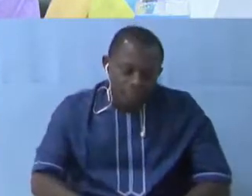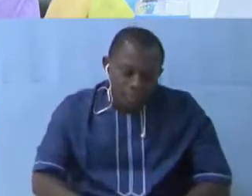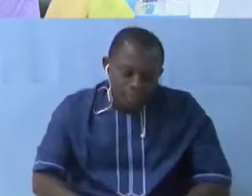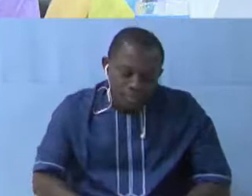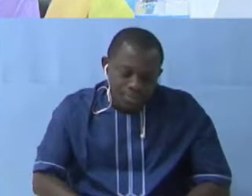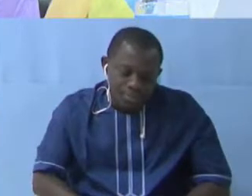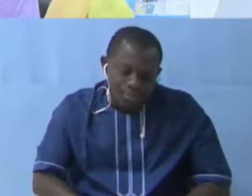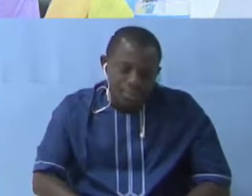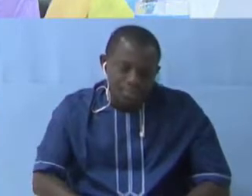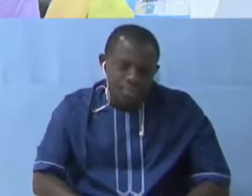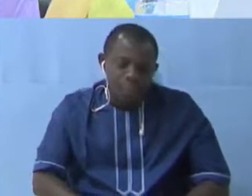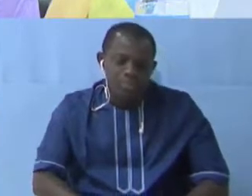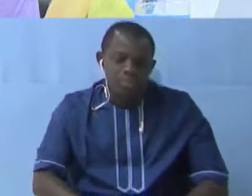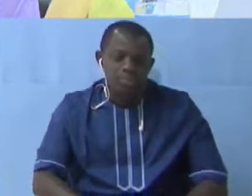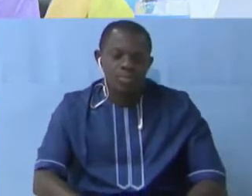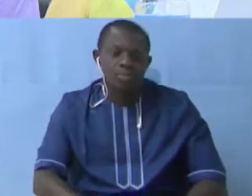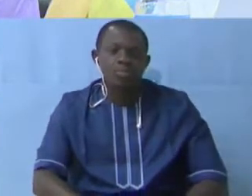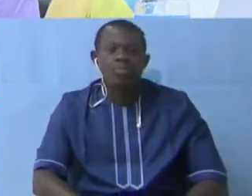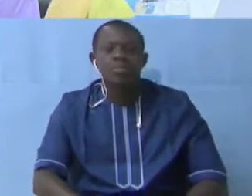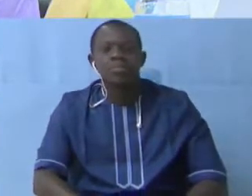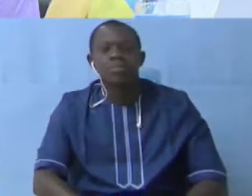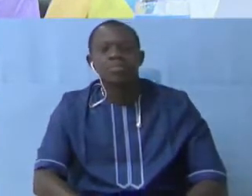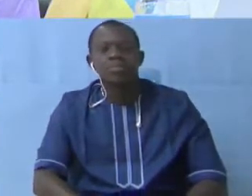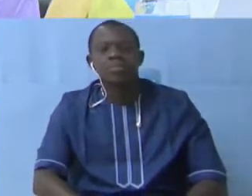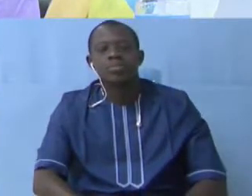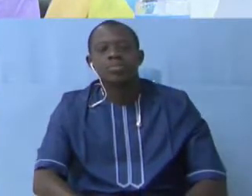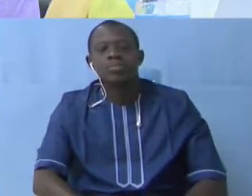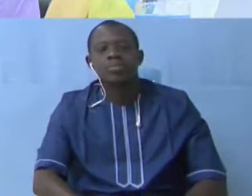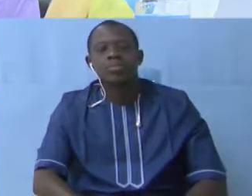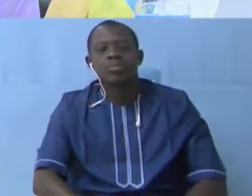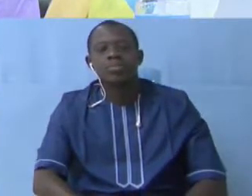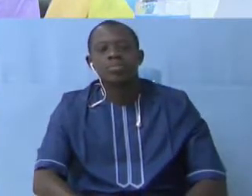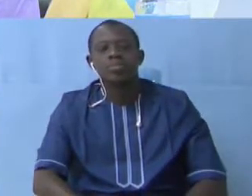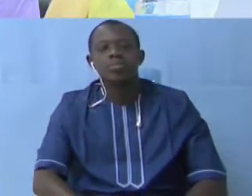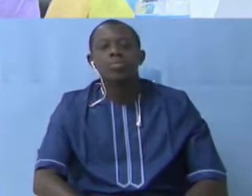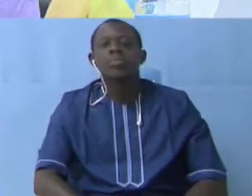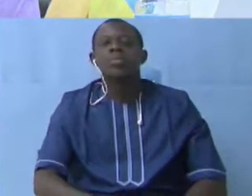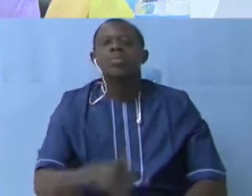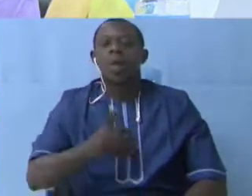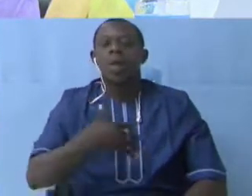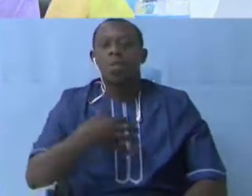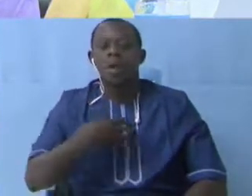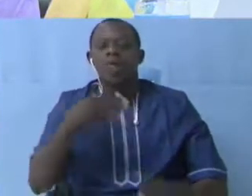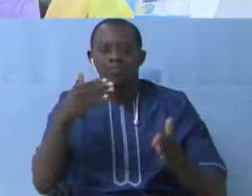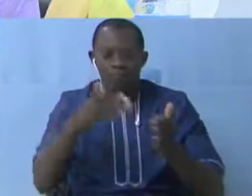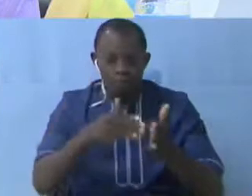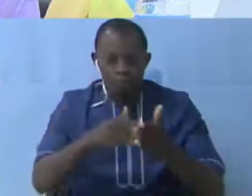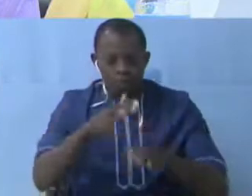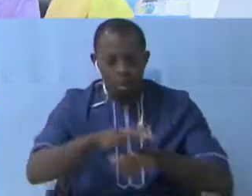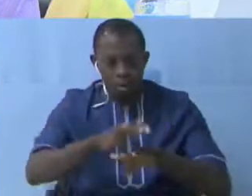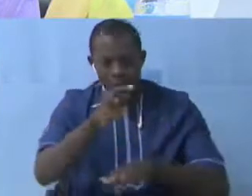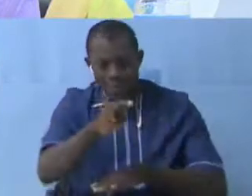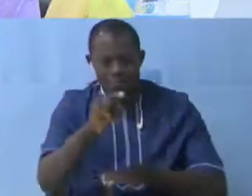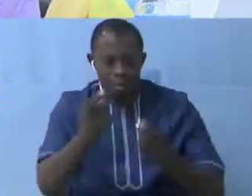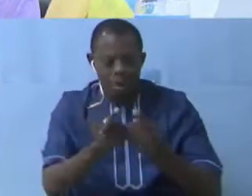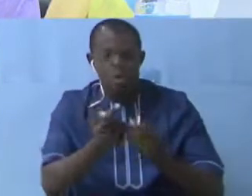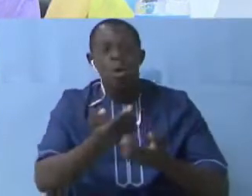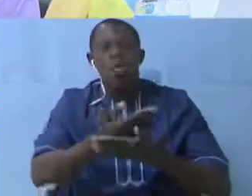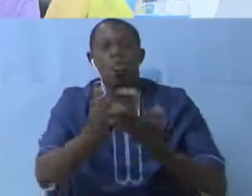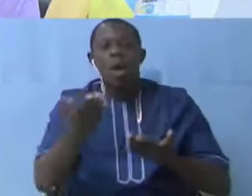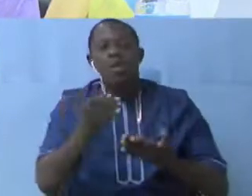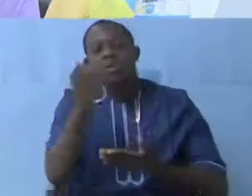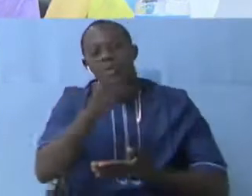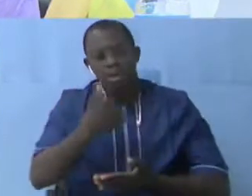ñu moomaat suñ bopp. I wanted to insist on that because I do believe that we have a